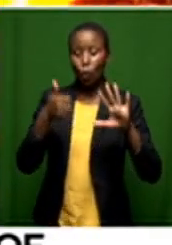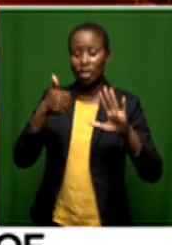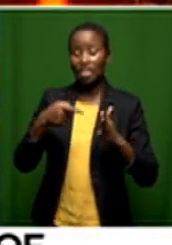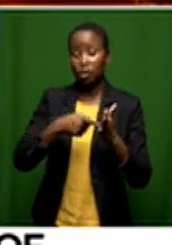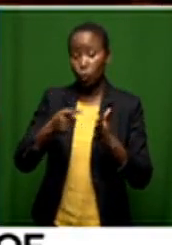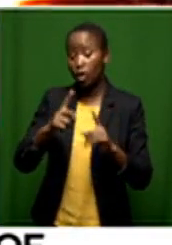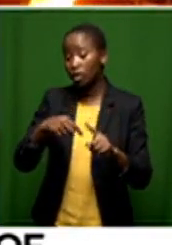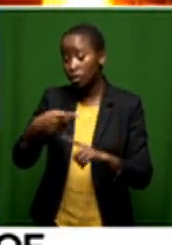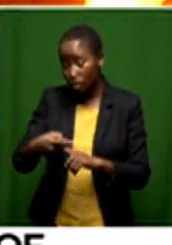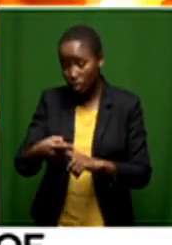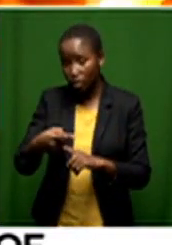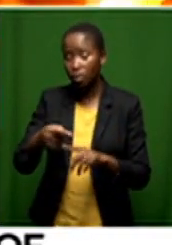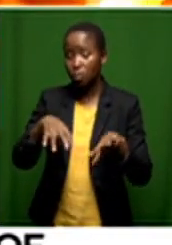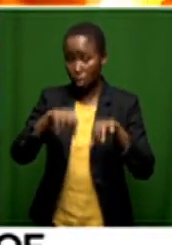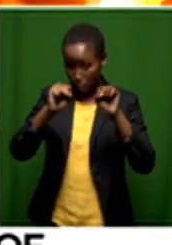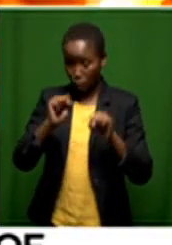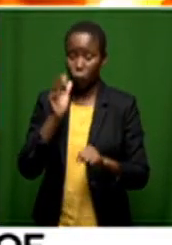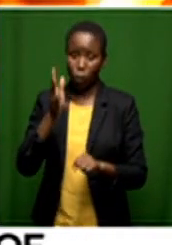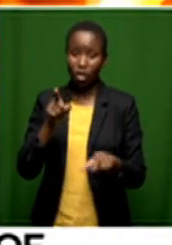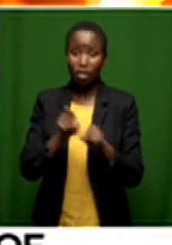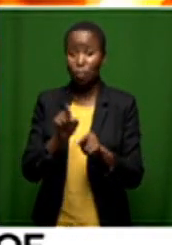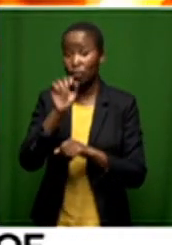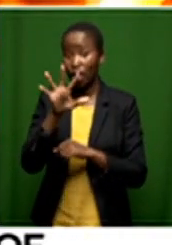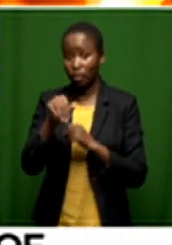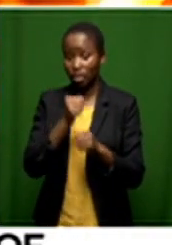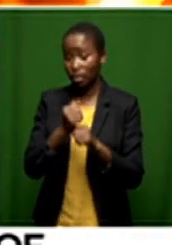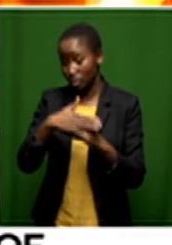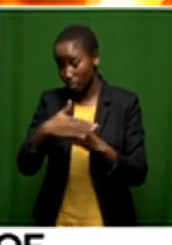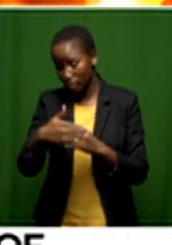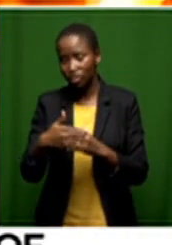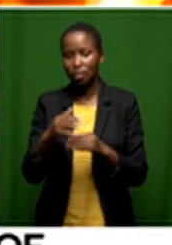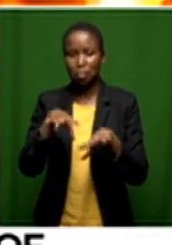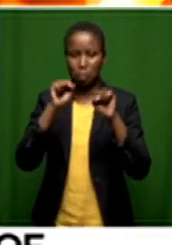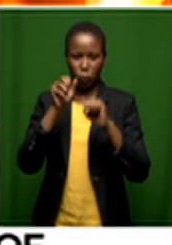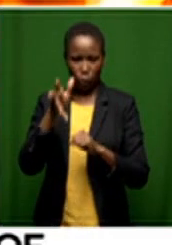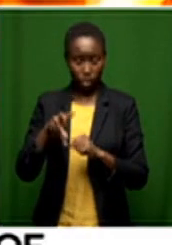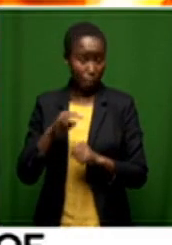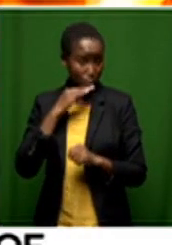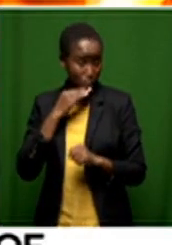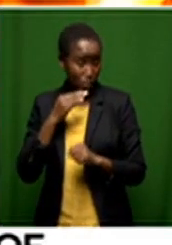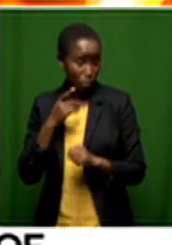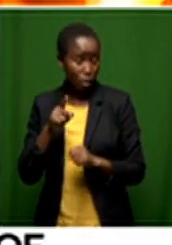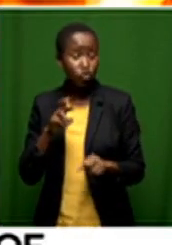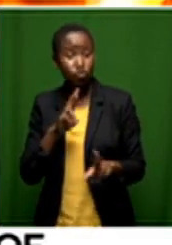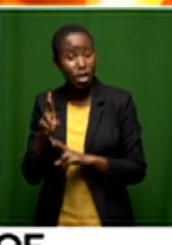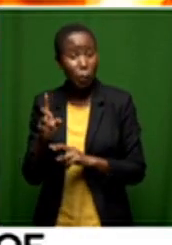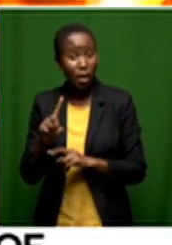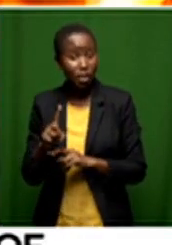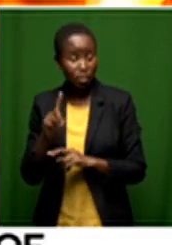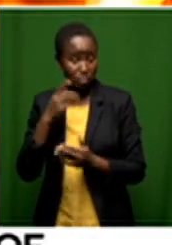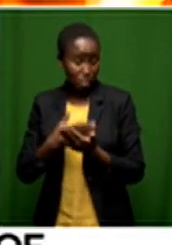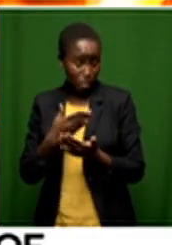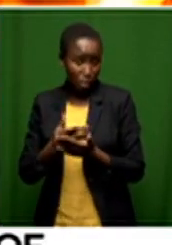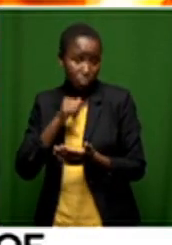and for the next 5 years. What should we get ready for? I mean, are we just getting ready for the fact that just learn to